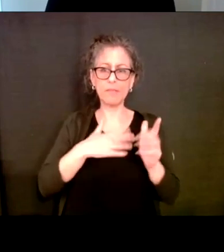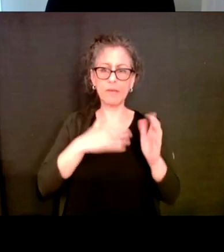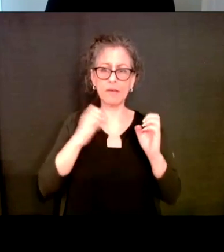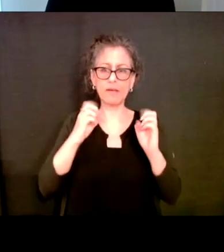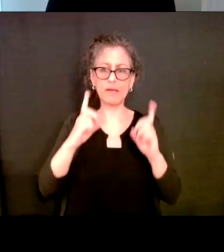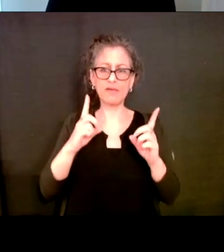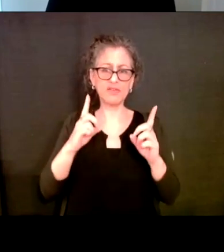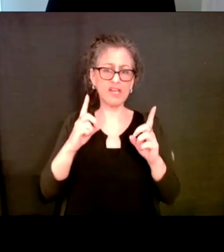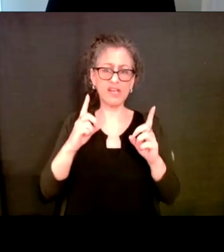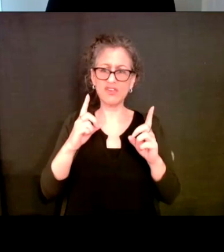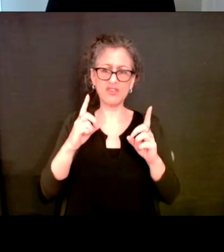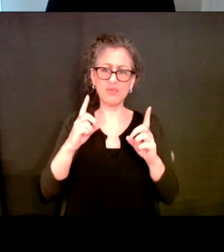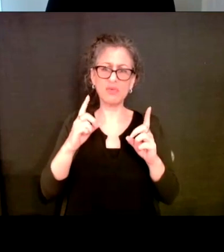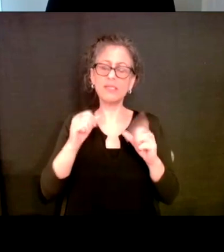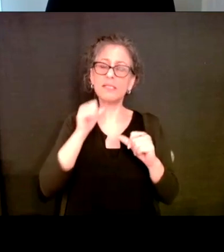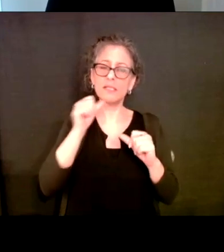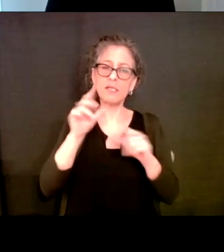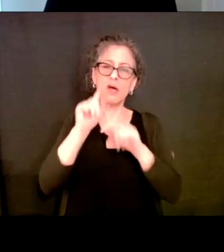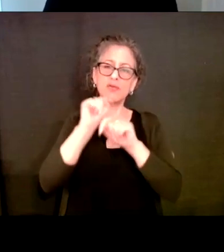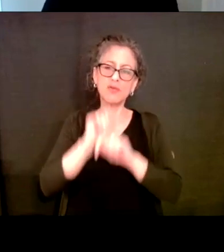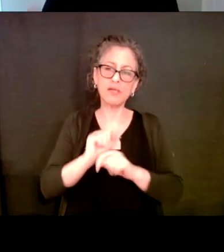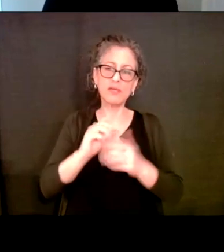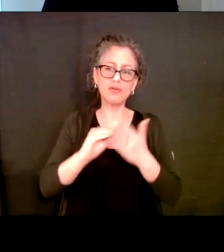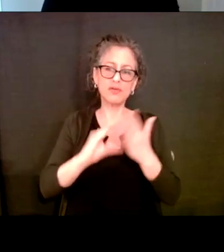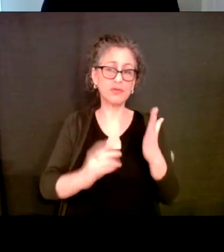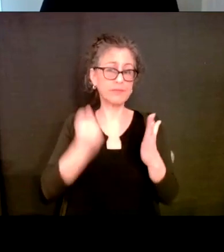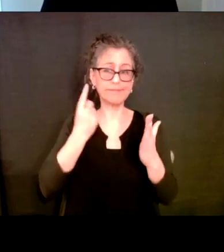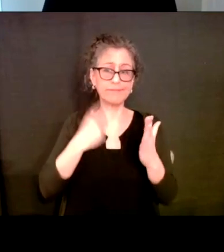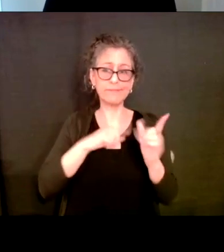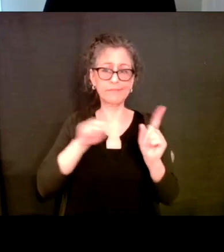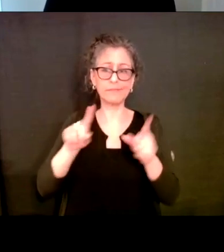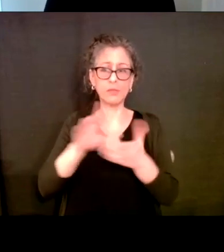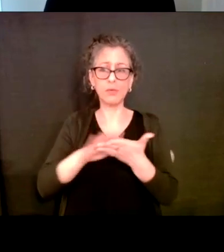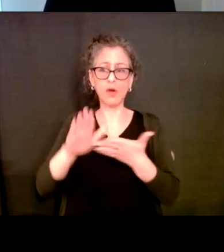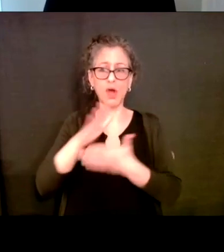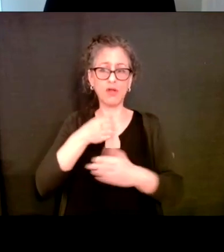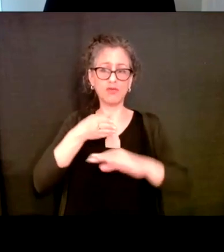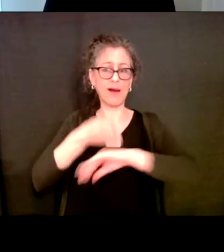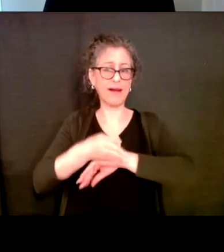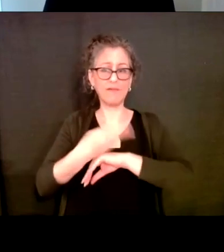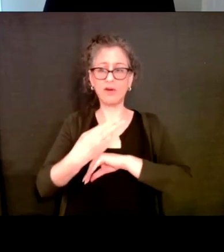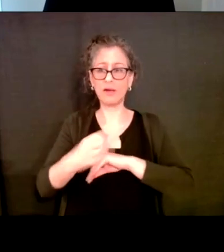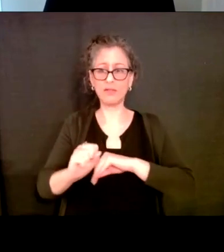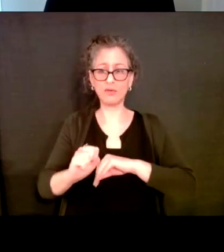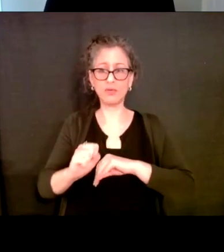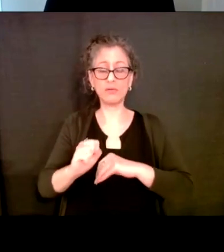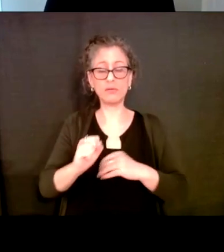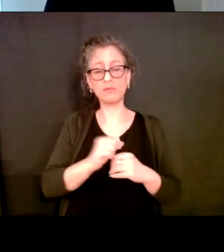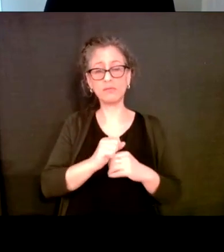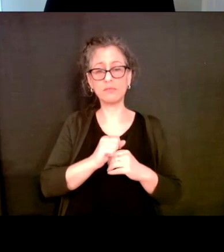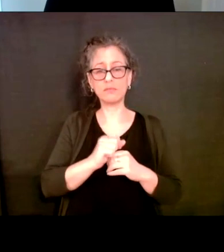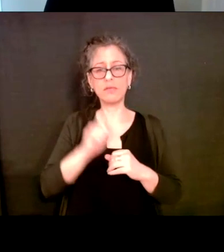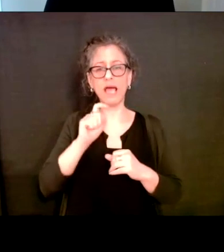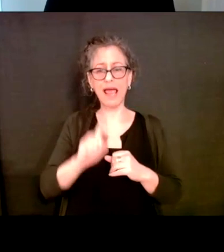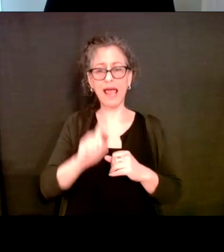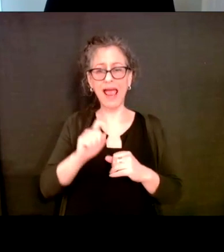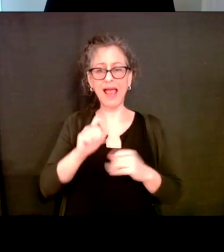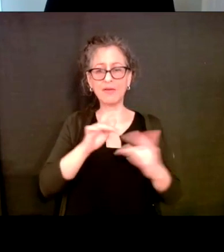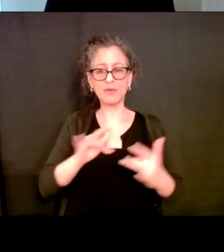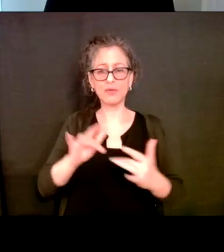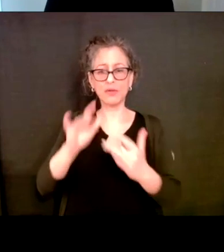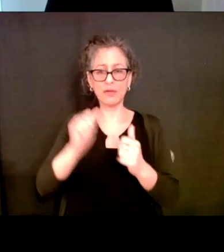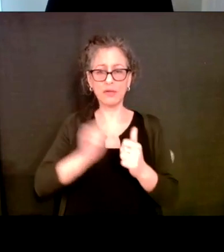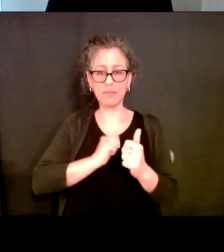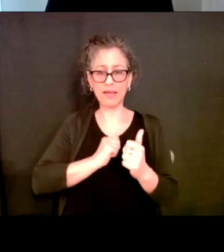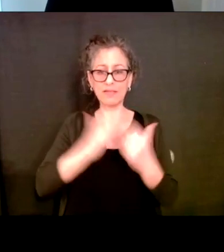education was as a non-traditional student. So I didn't go to college right after high school. And in part, I had to go through my own journey of healing